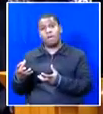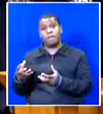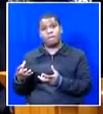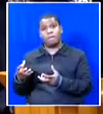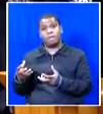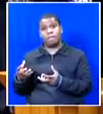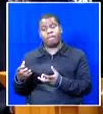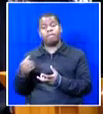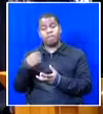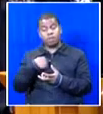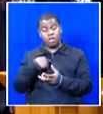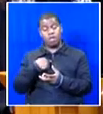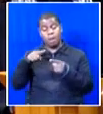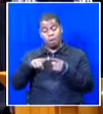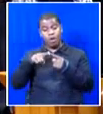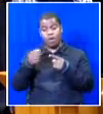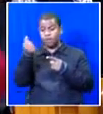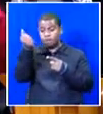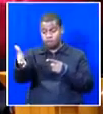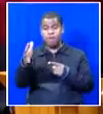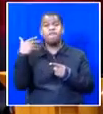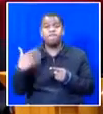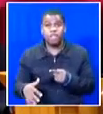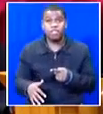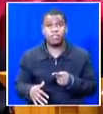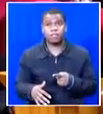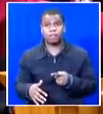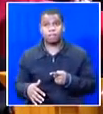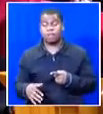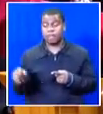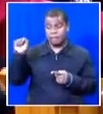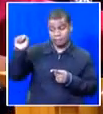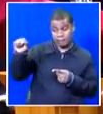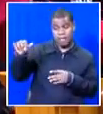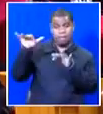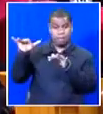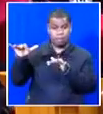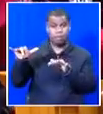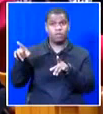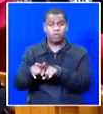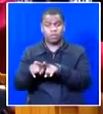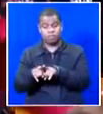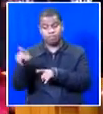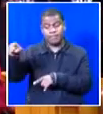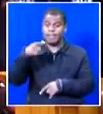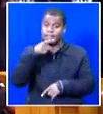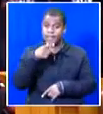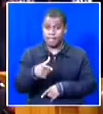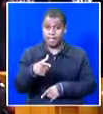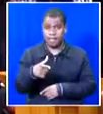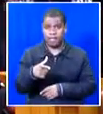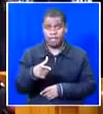people. I raised a point that these same people are saying when